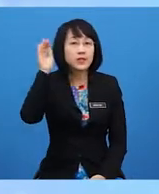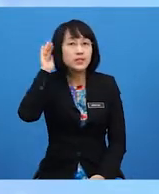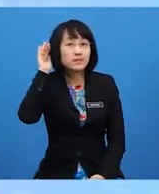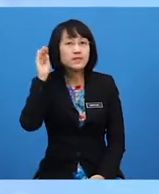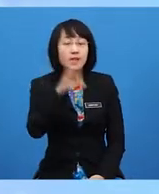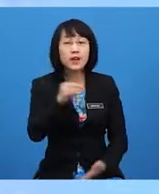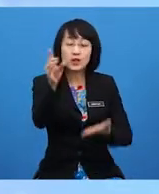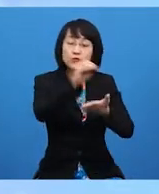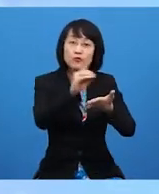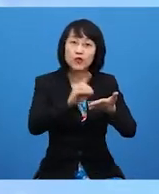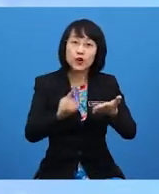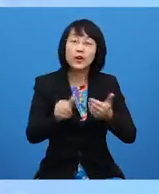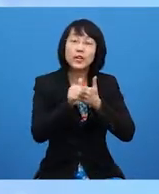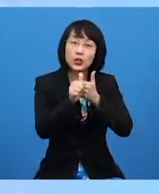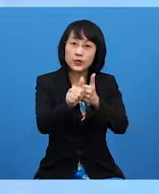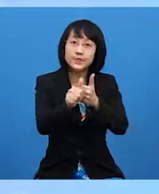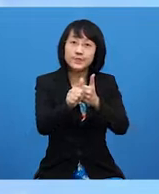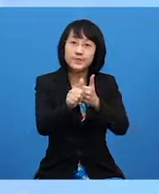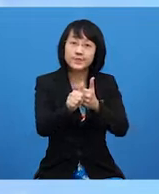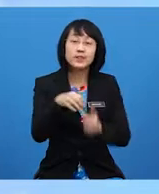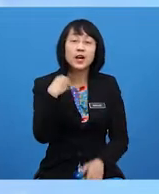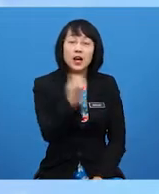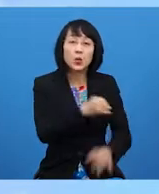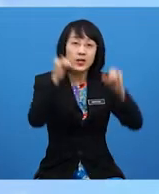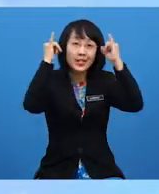to our instructions.